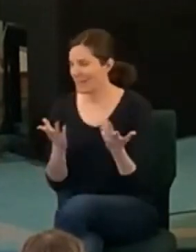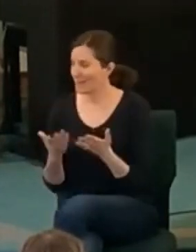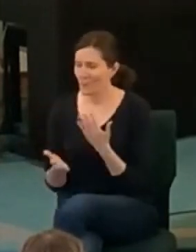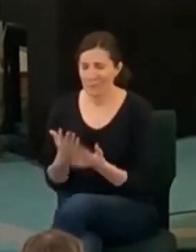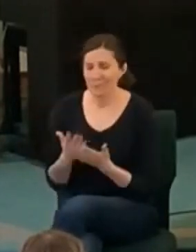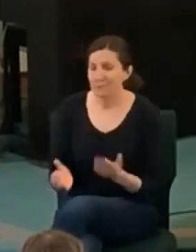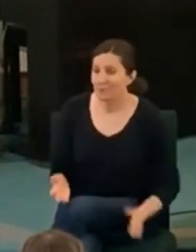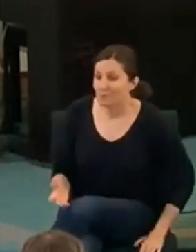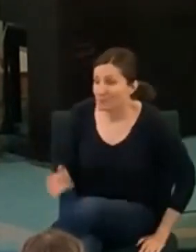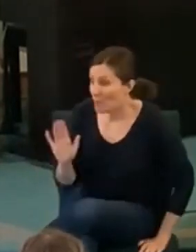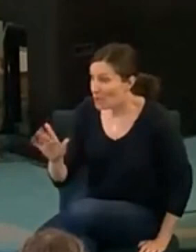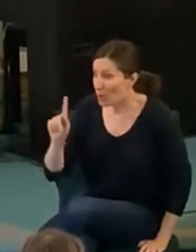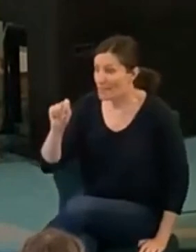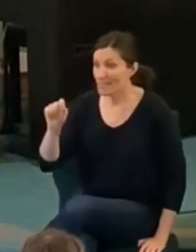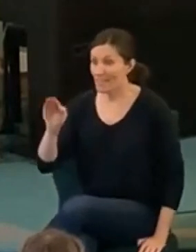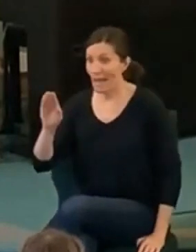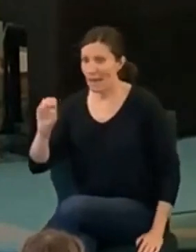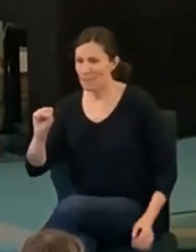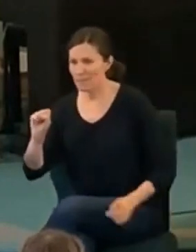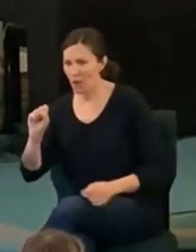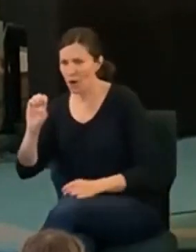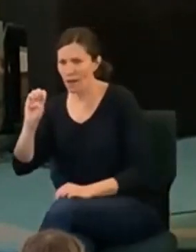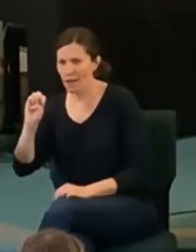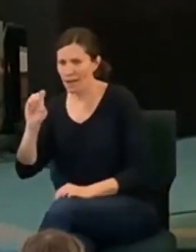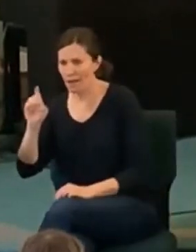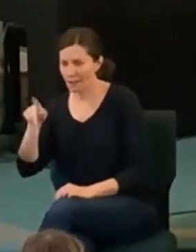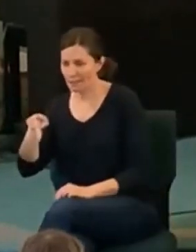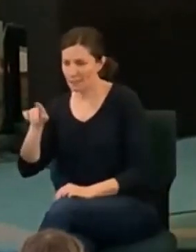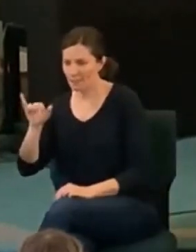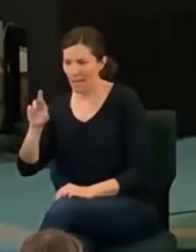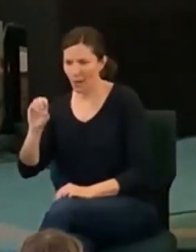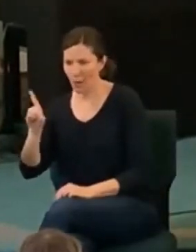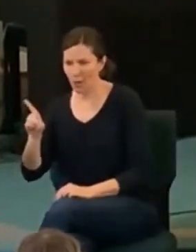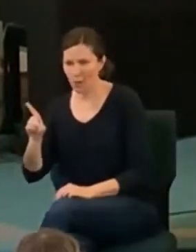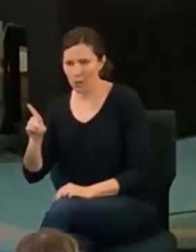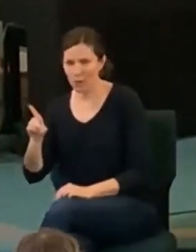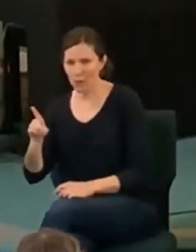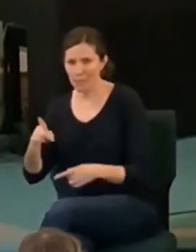noticed on her truck, his truck, this isn't going to work very good, going the whole way.